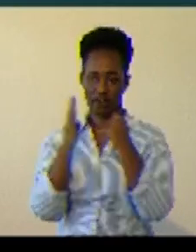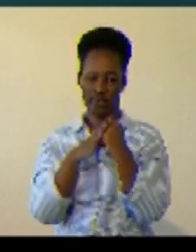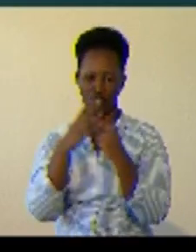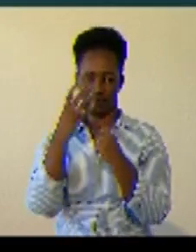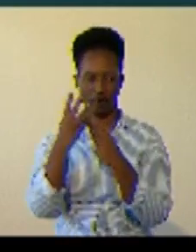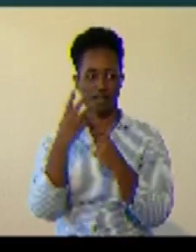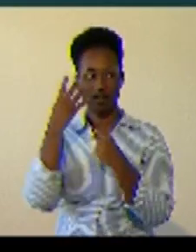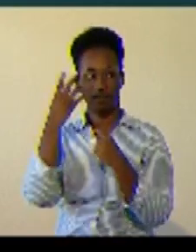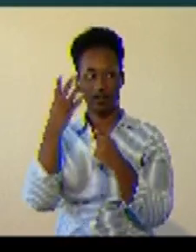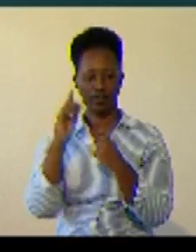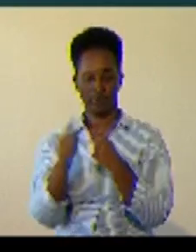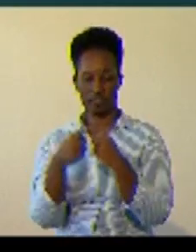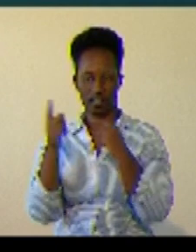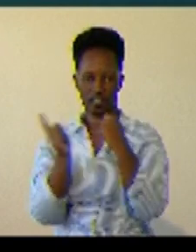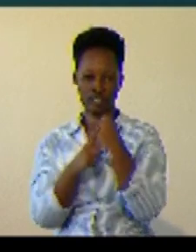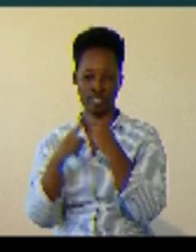4,660,